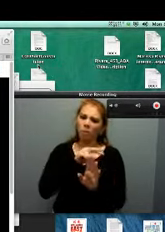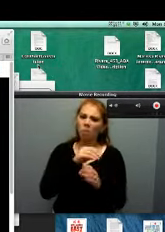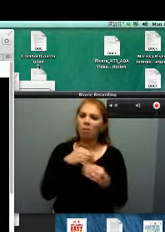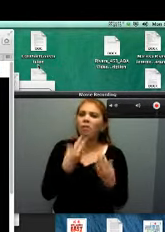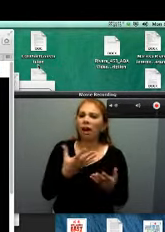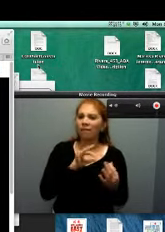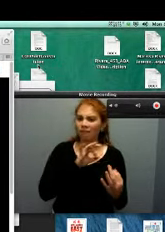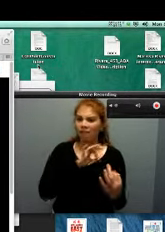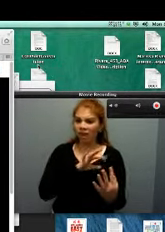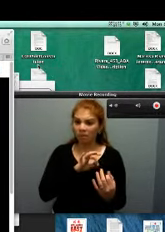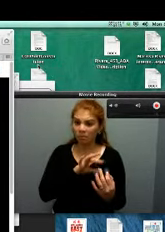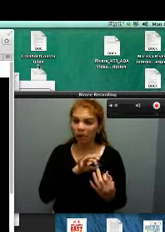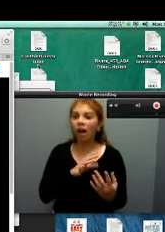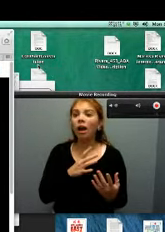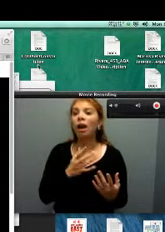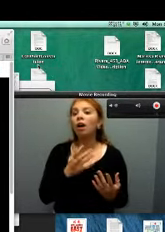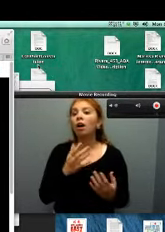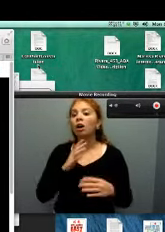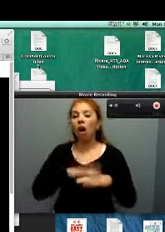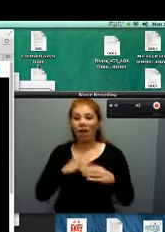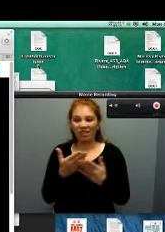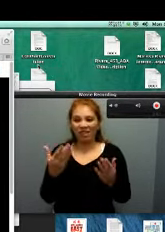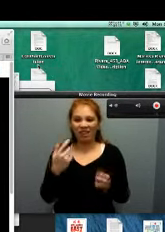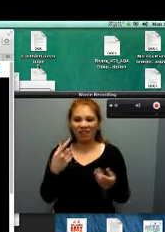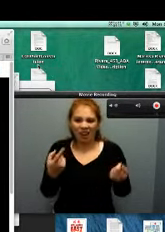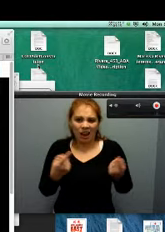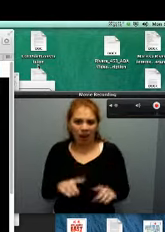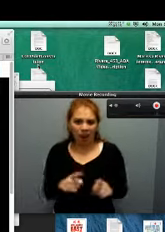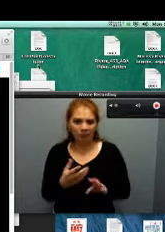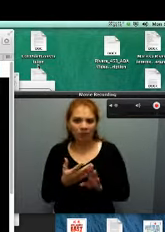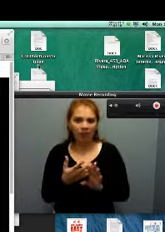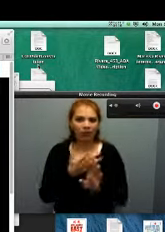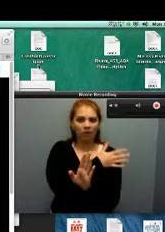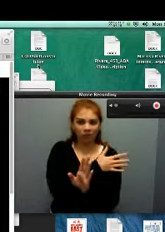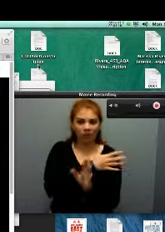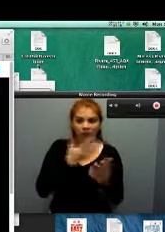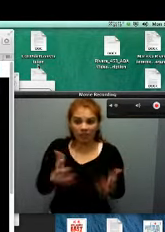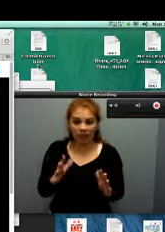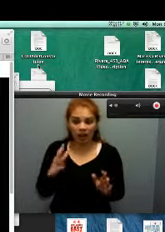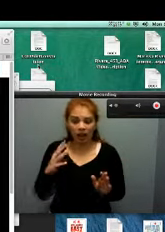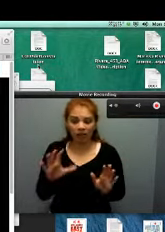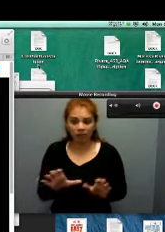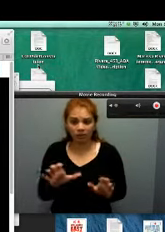feedback on things that have happened and what they've done.